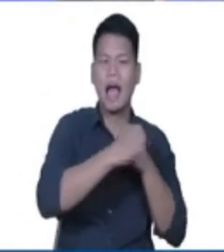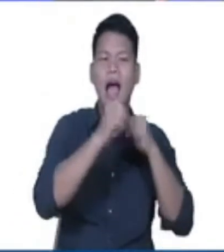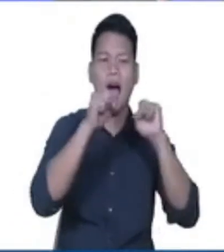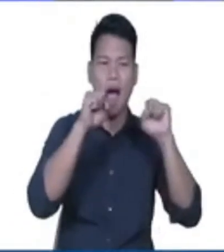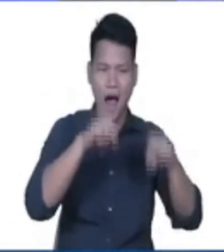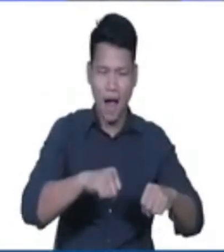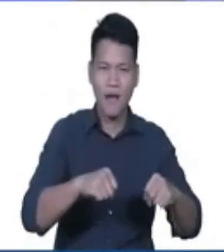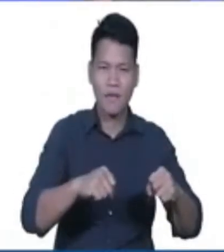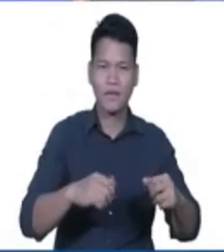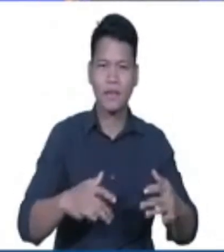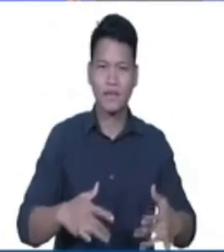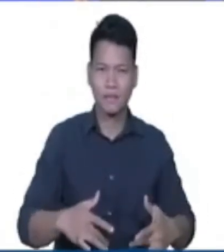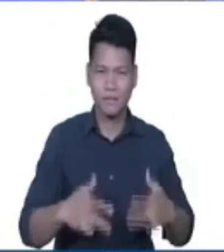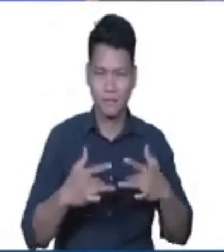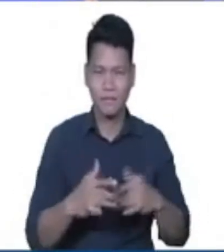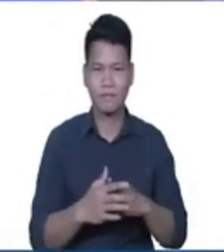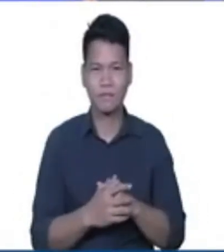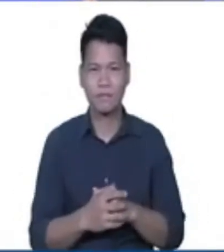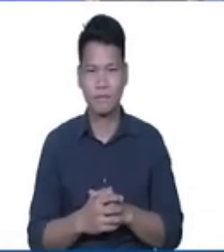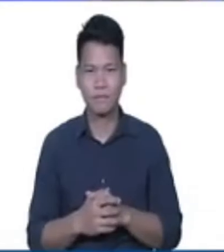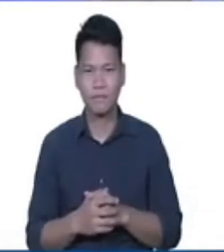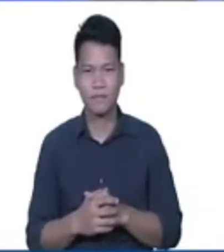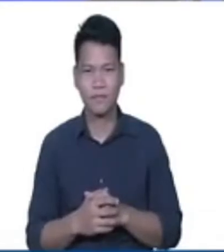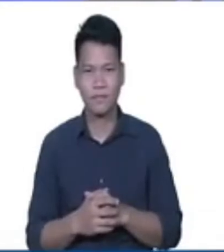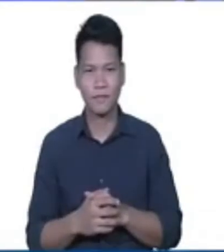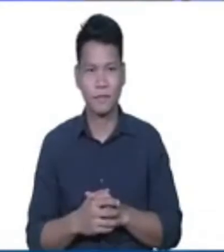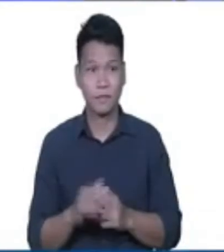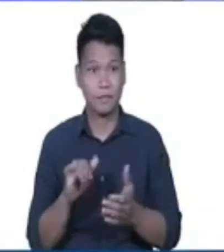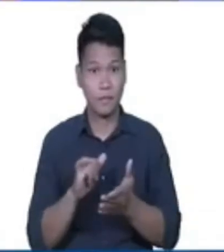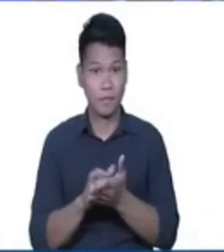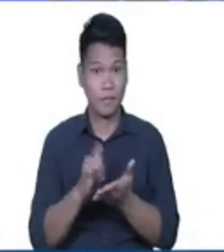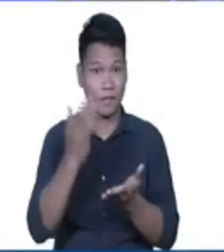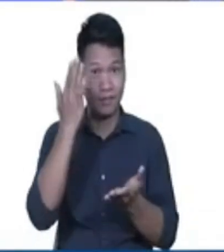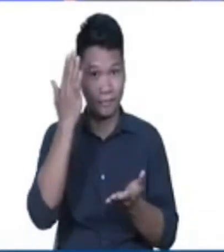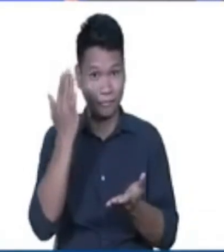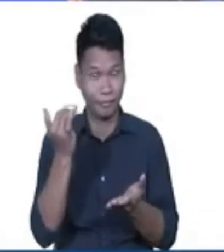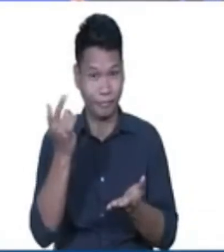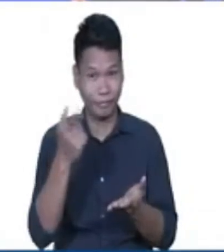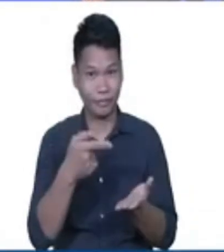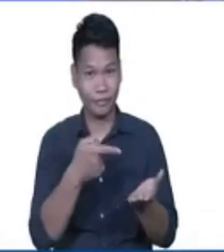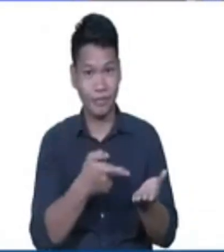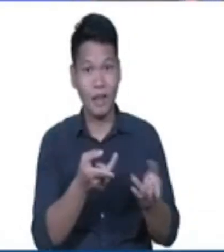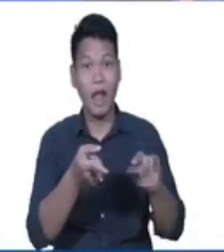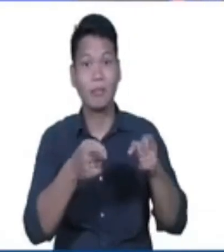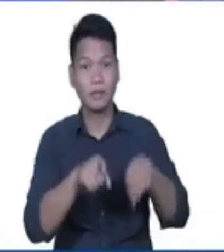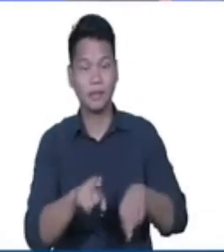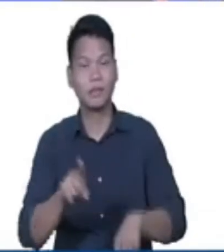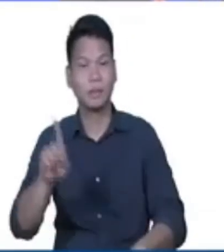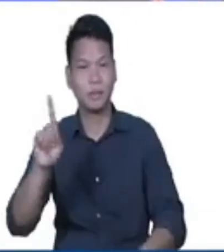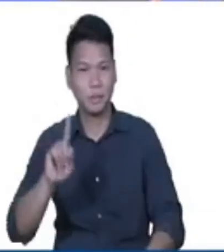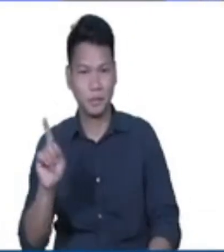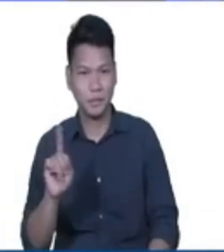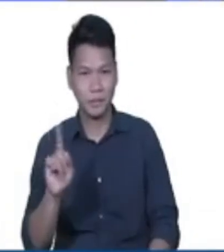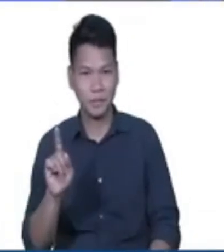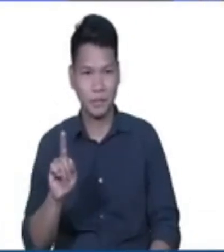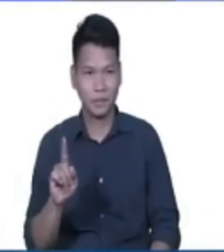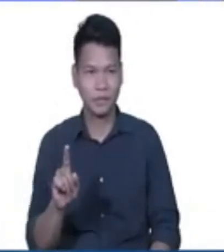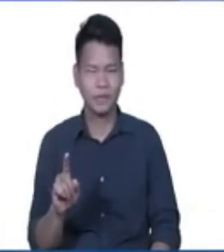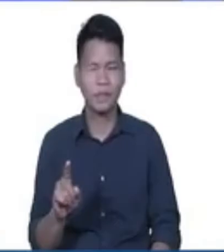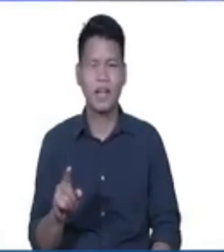evil world in which we live. kaya nga ganito po ang kanyang ginawa. Ginawa po niya ang